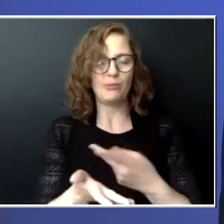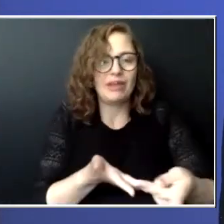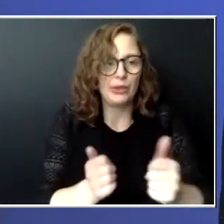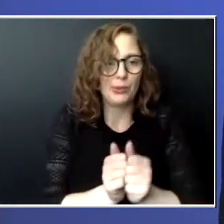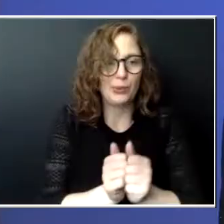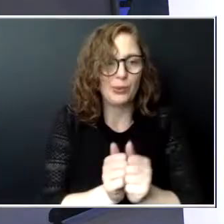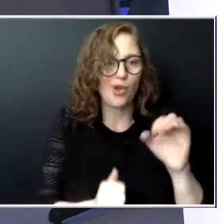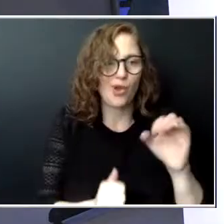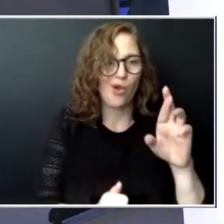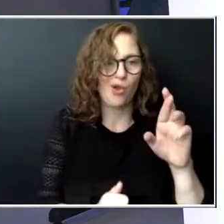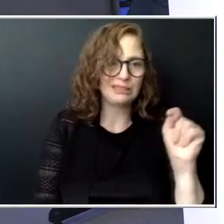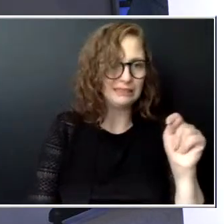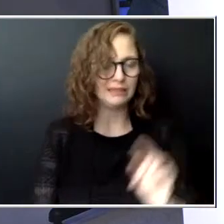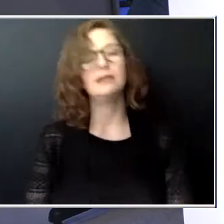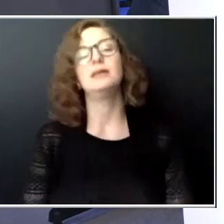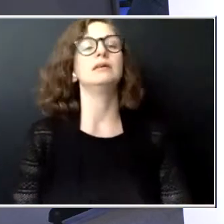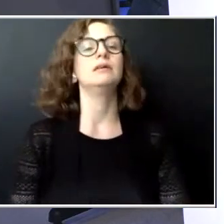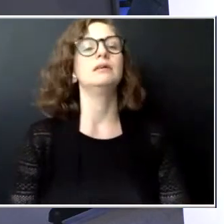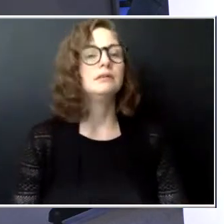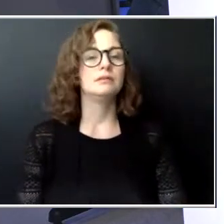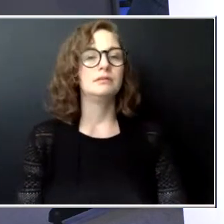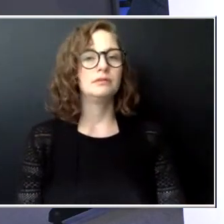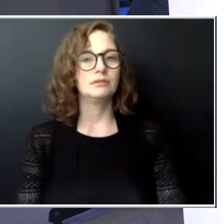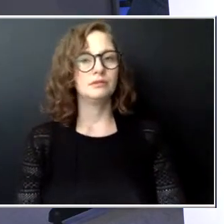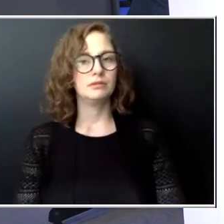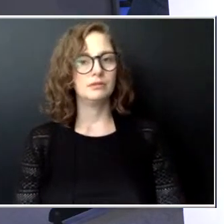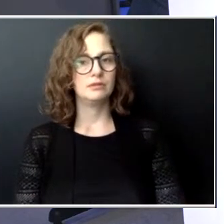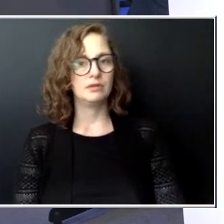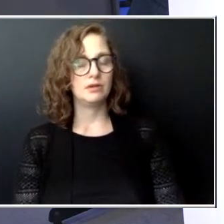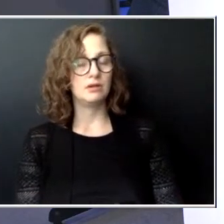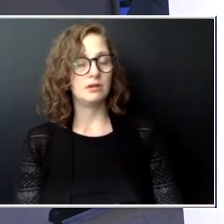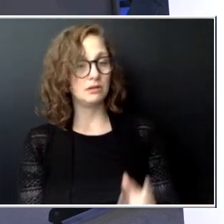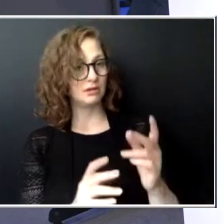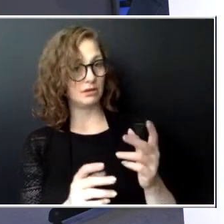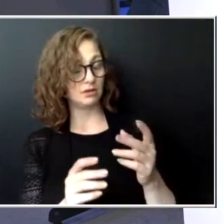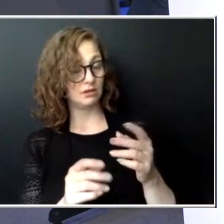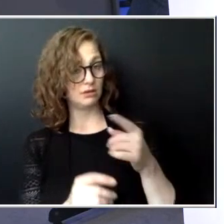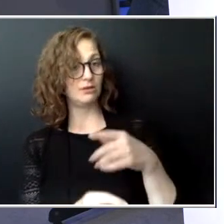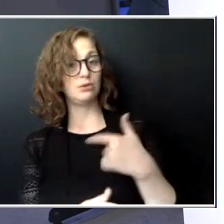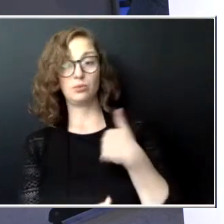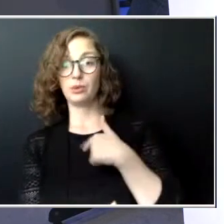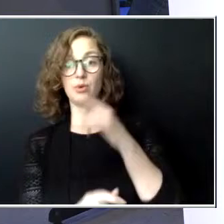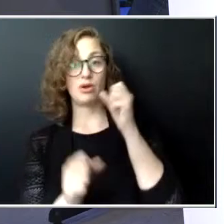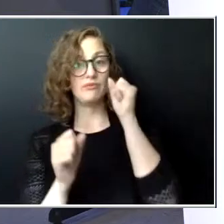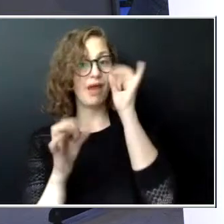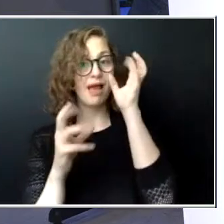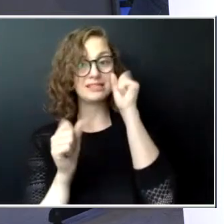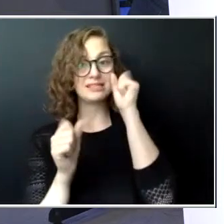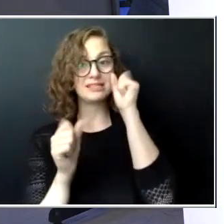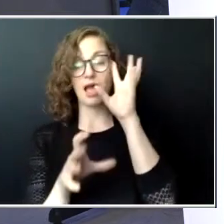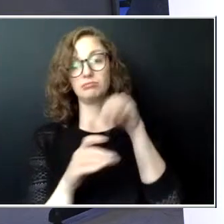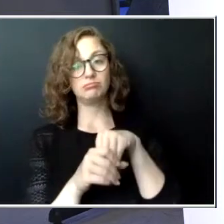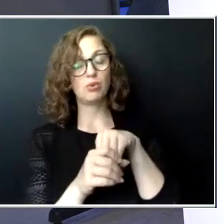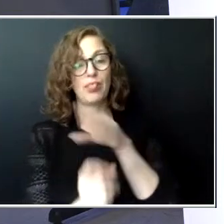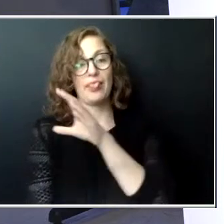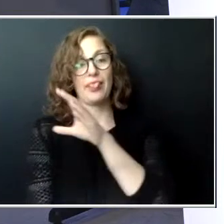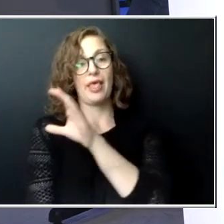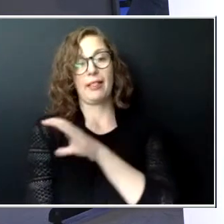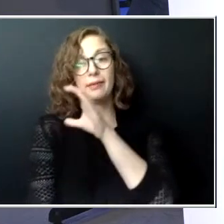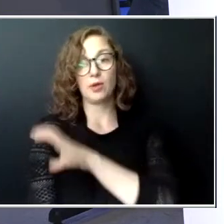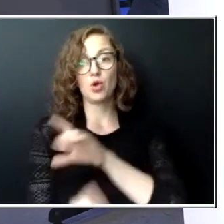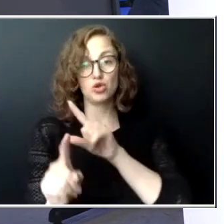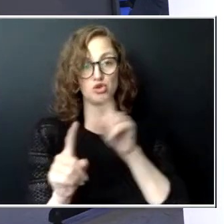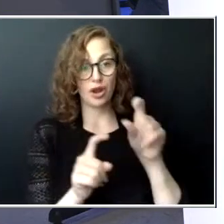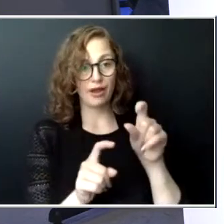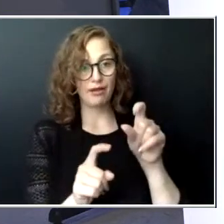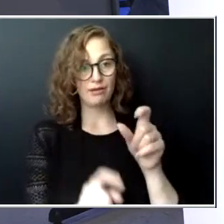Can we talk about the clinical trial? we're fascinated to be a part of a clinical trial. Absolutely. And- Well, yeah, you guys research and science, and here you are